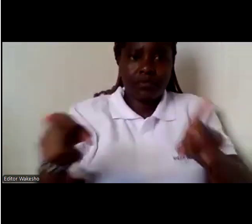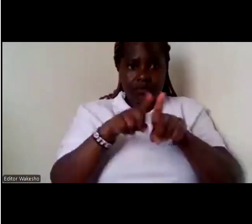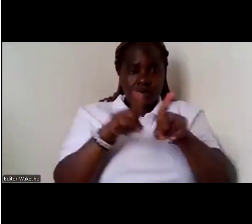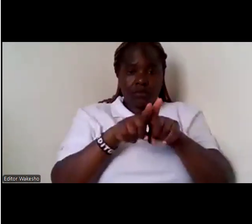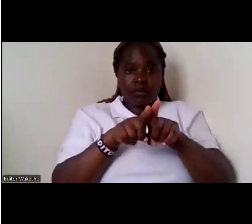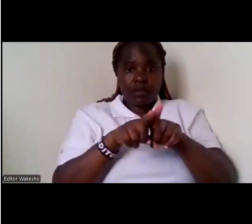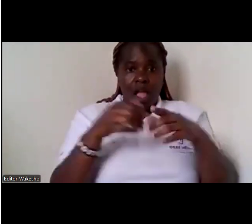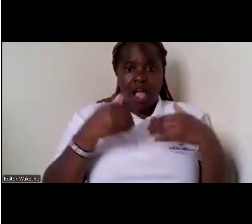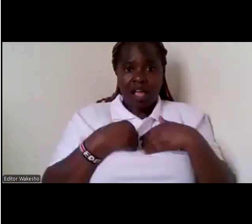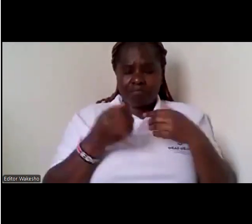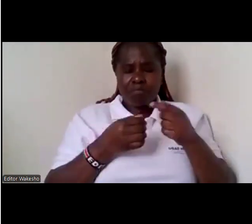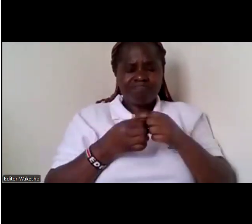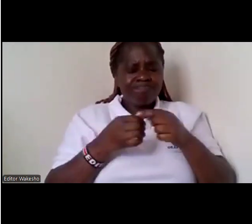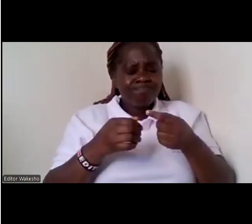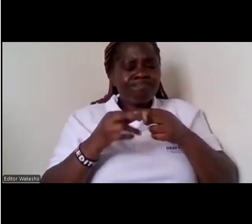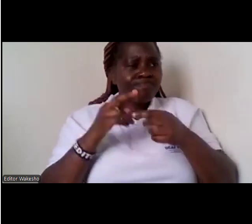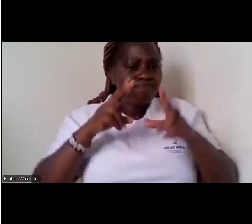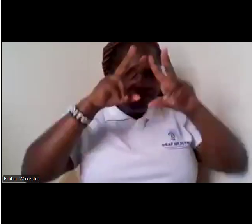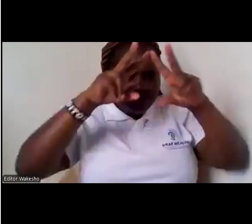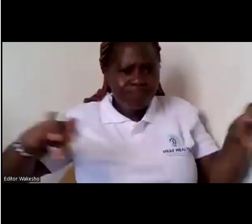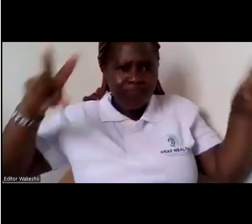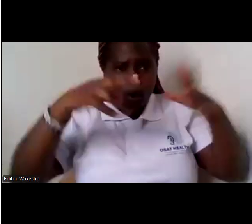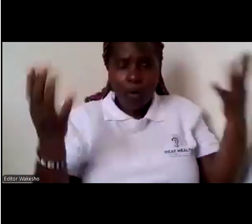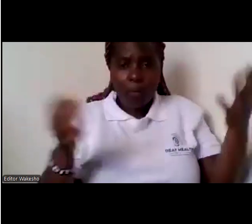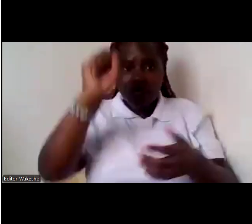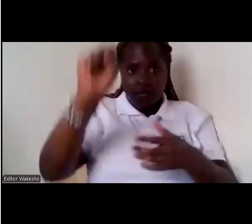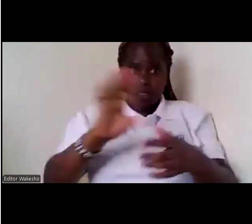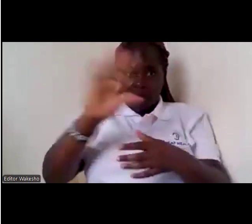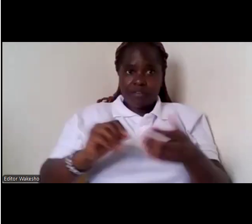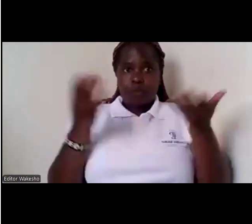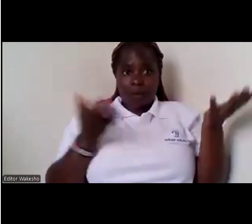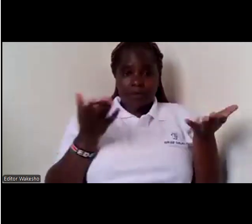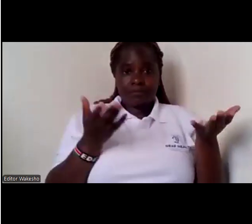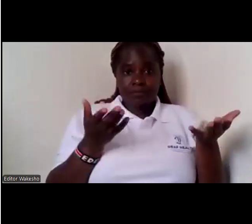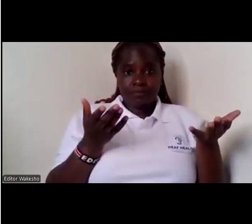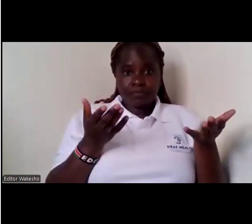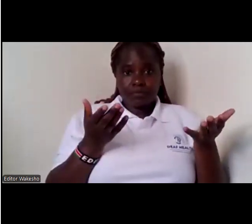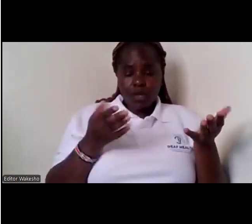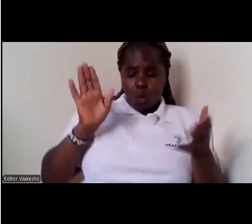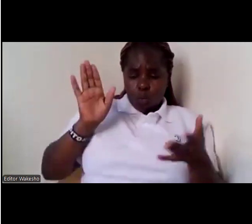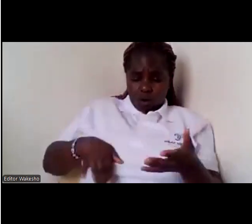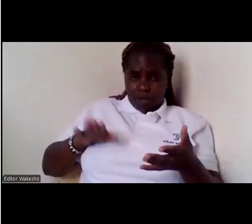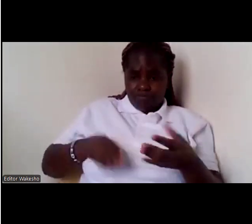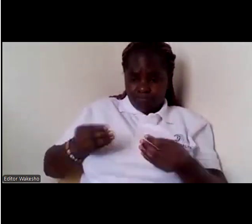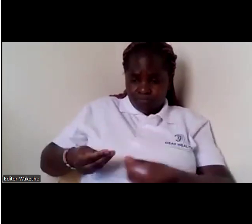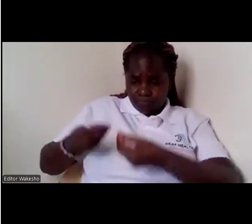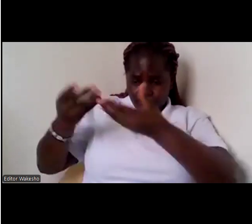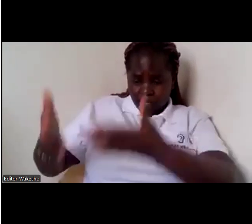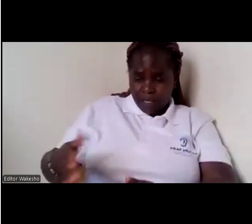several studies that were done in South Africa where women were given the female